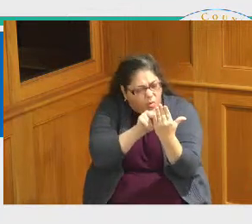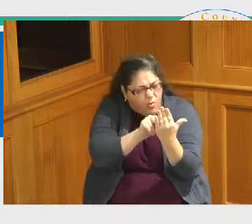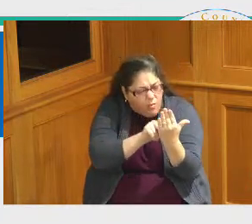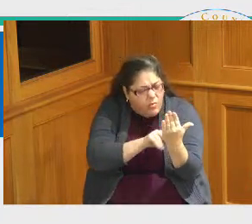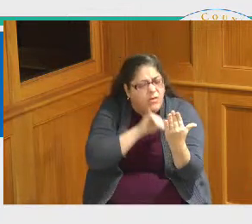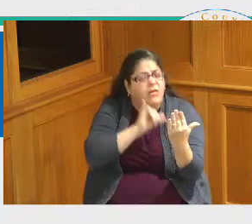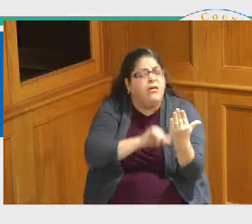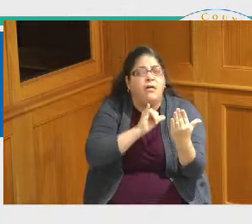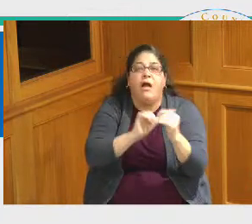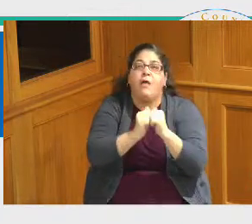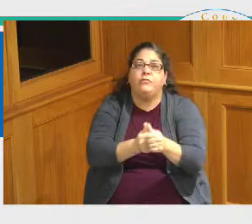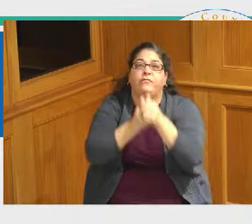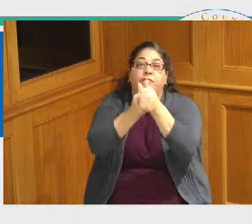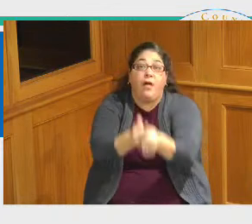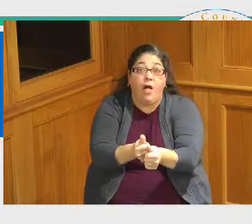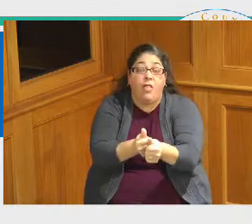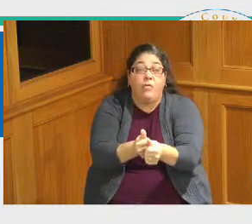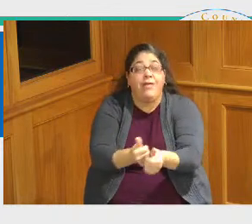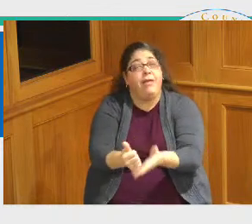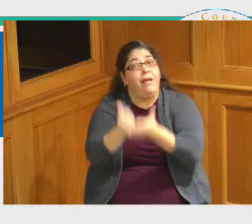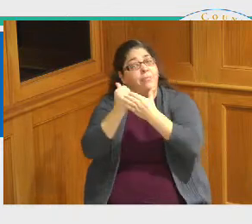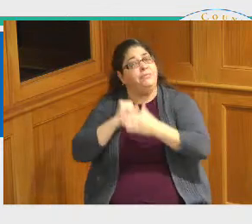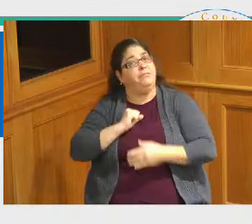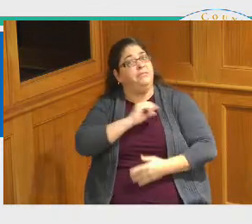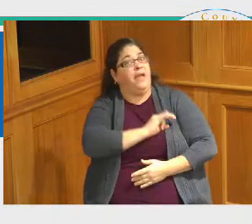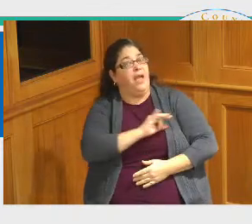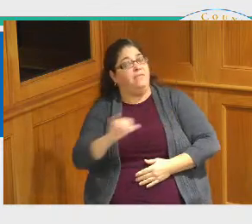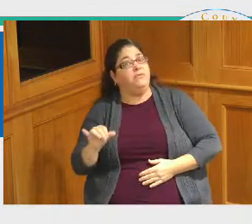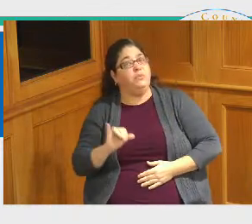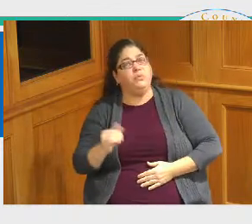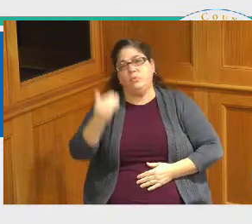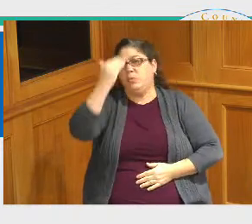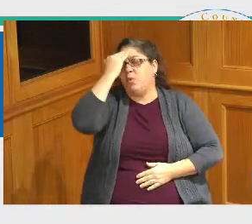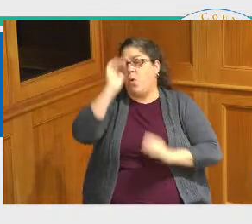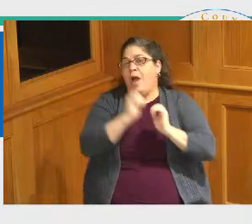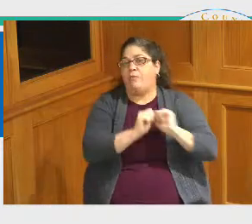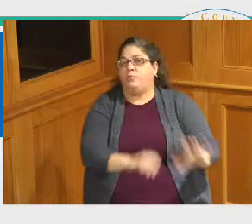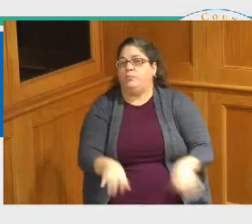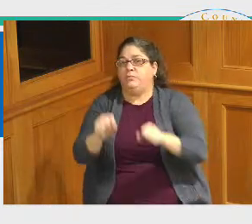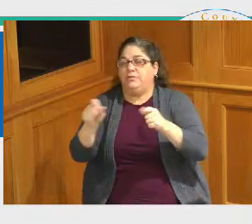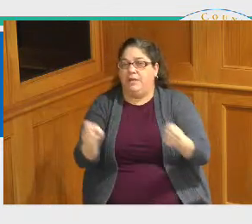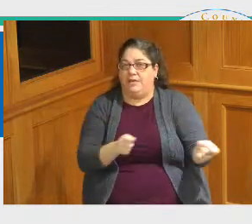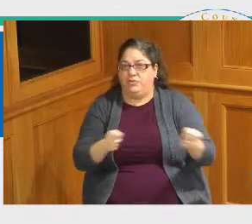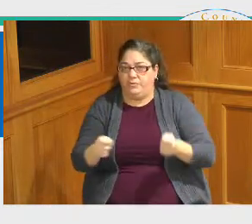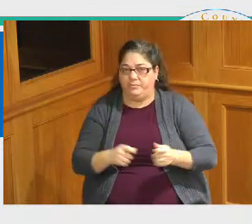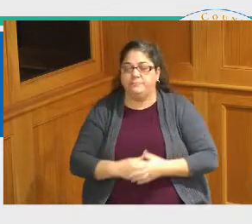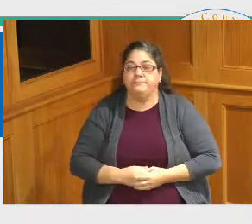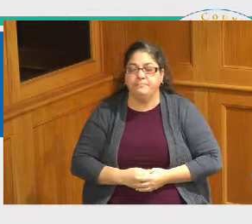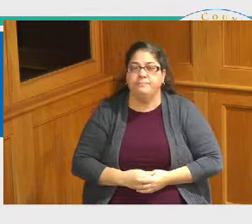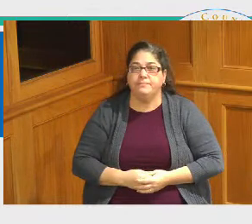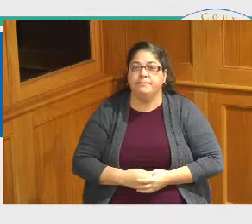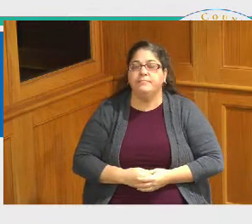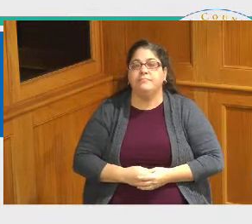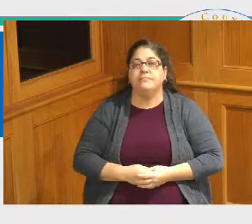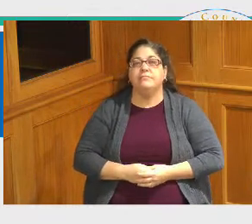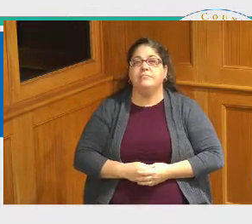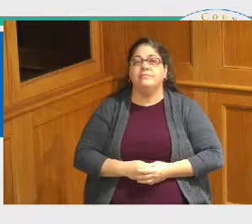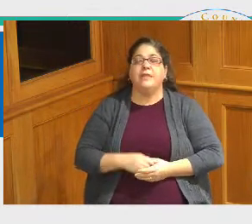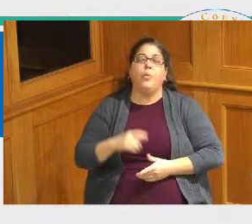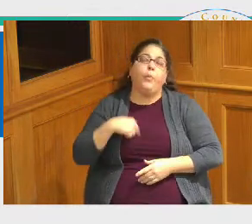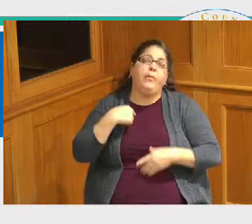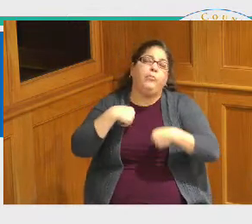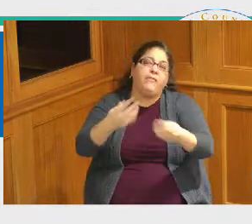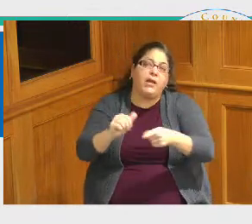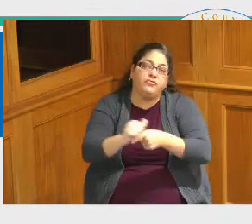own staff be able to take this. So they have an administrative manual besides going through all the training that we